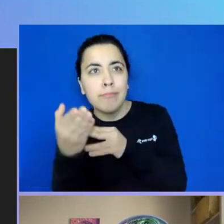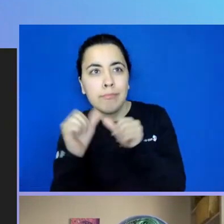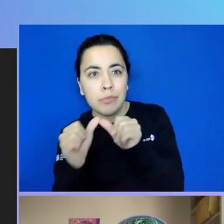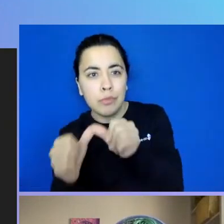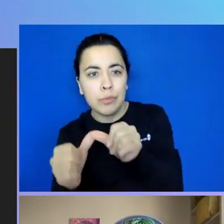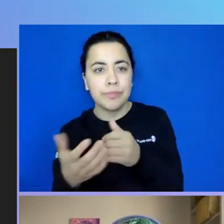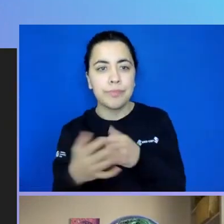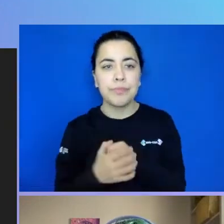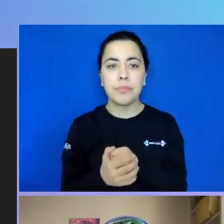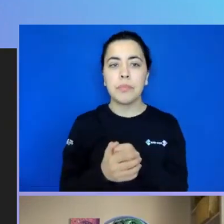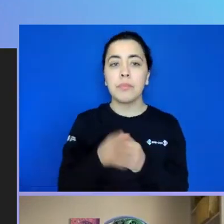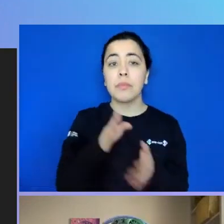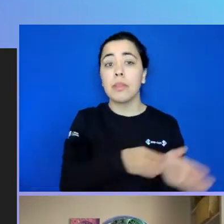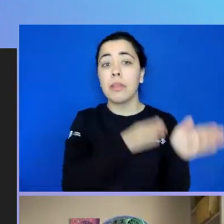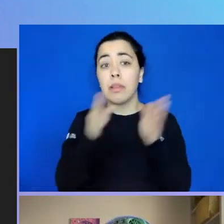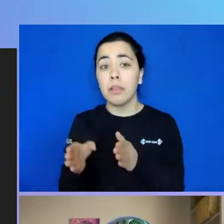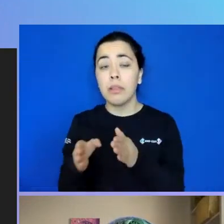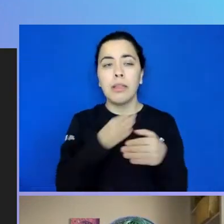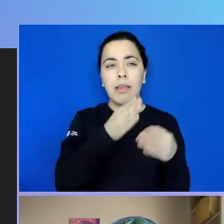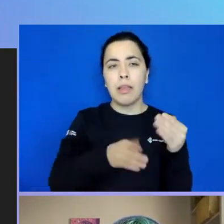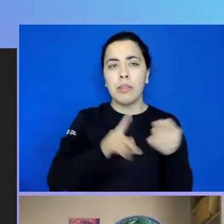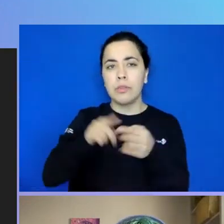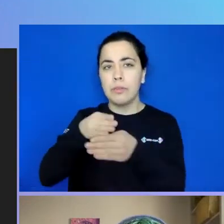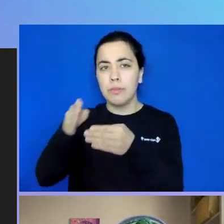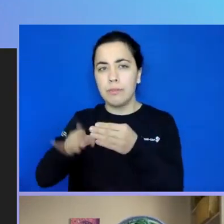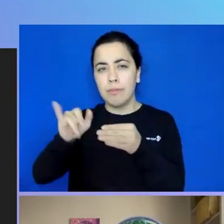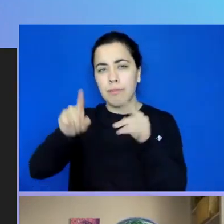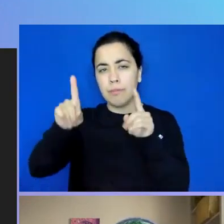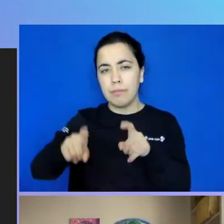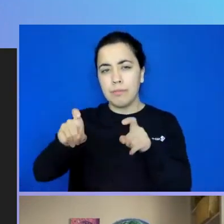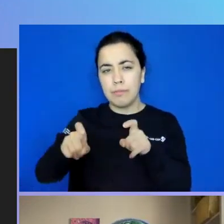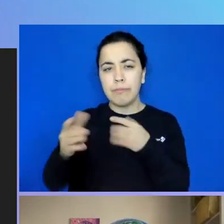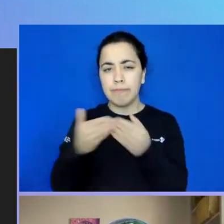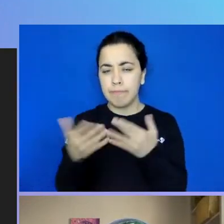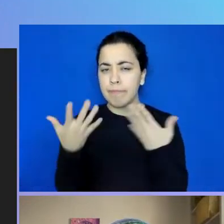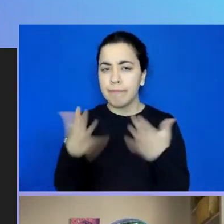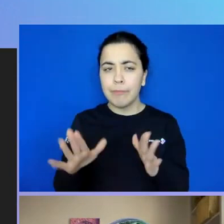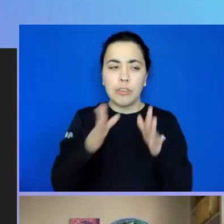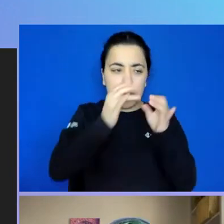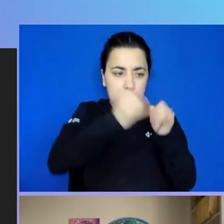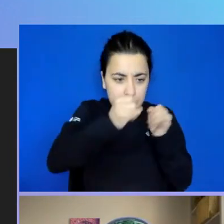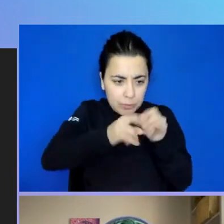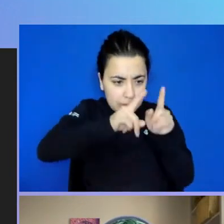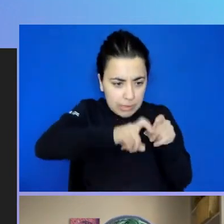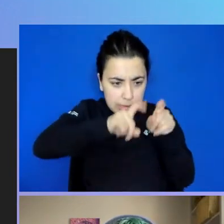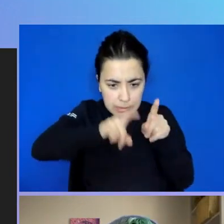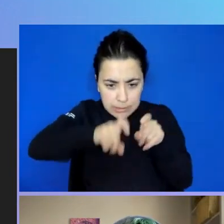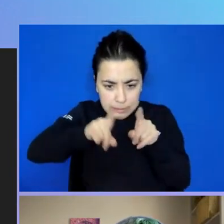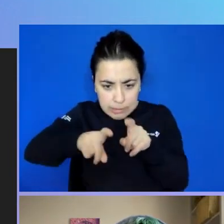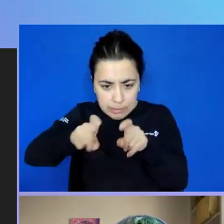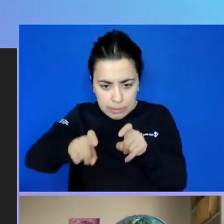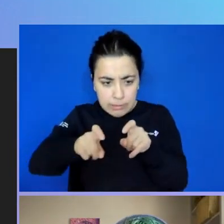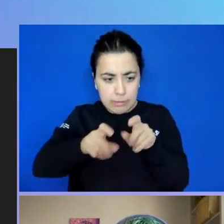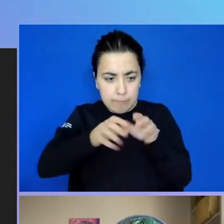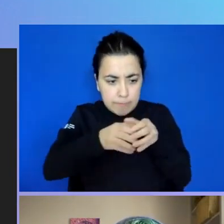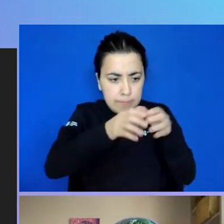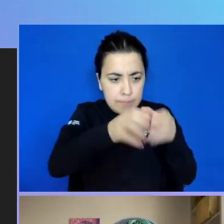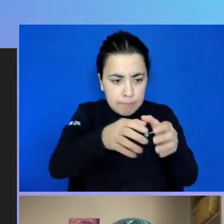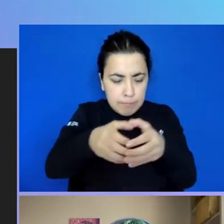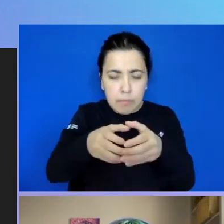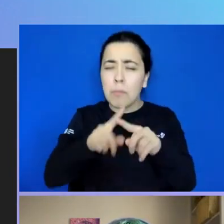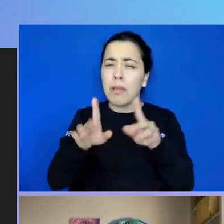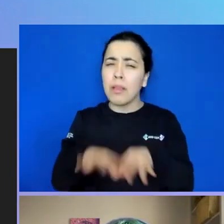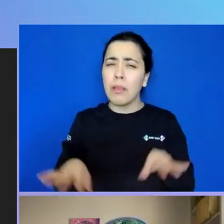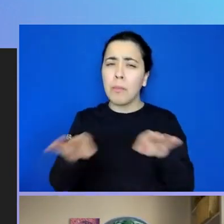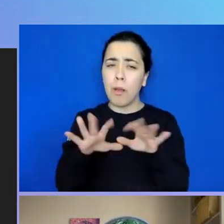Next, we have end-to-end testing because even though we tested our components individually in their own silos, it's really important to test